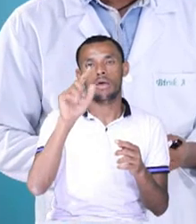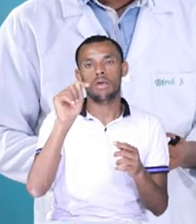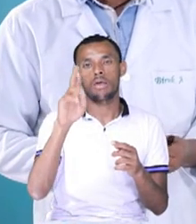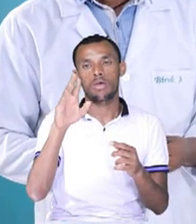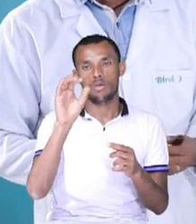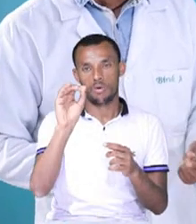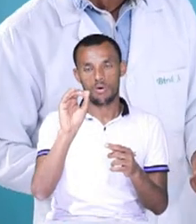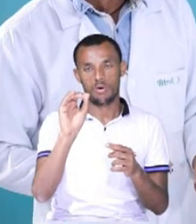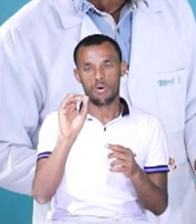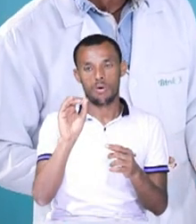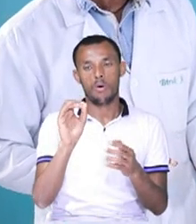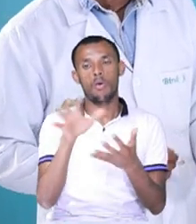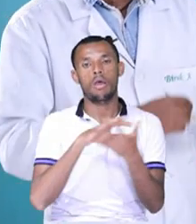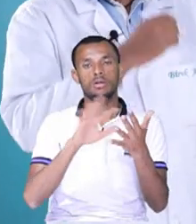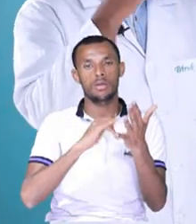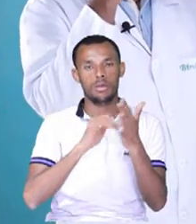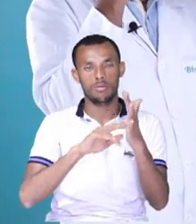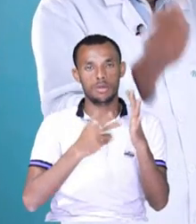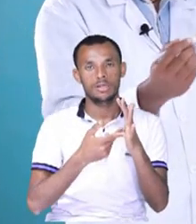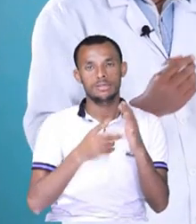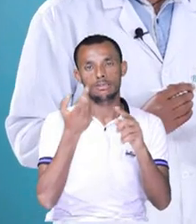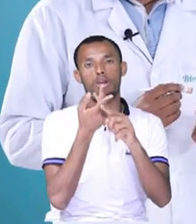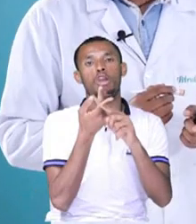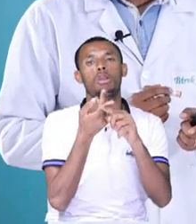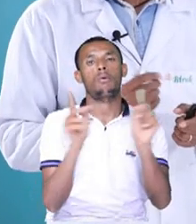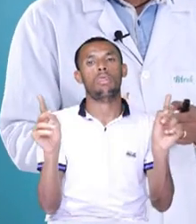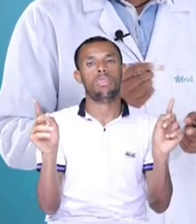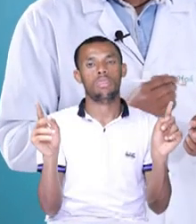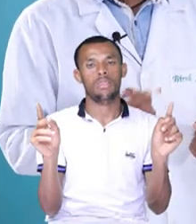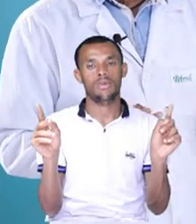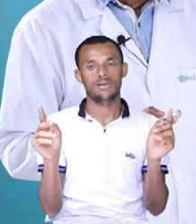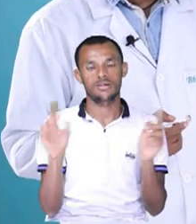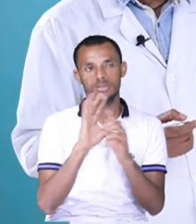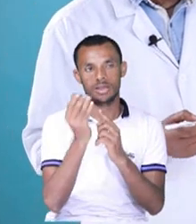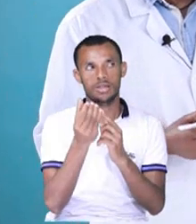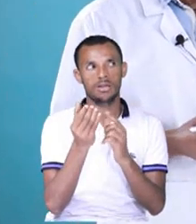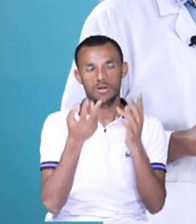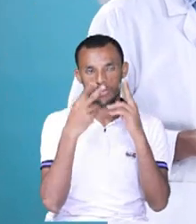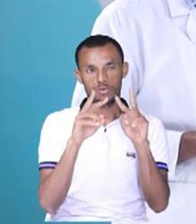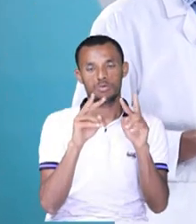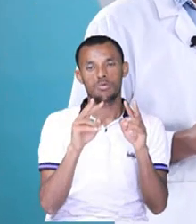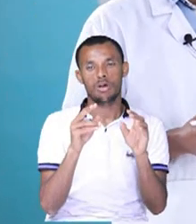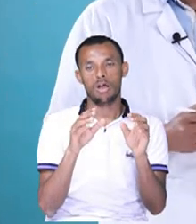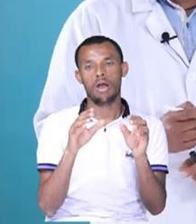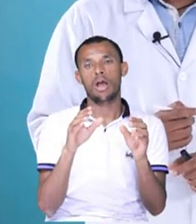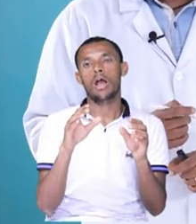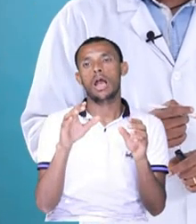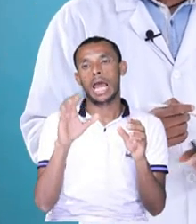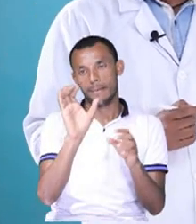reaction. Heterogeneous reaction is different states are exist. Look, carbon